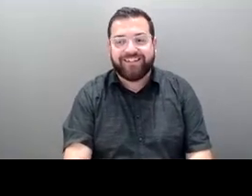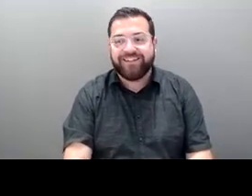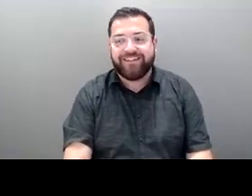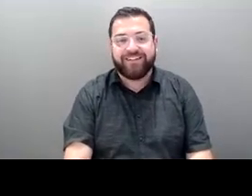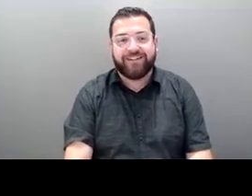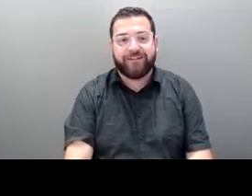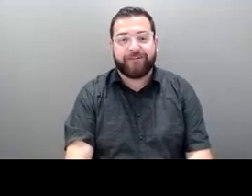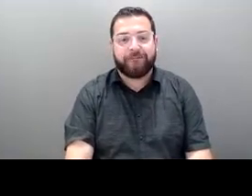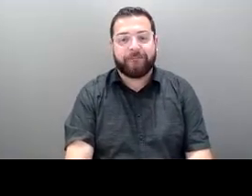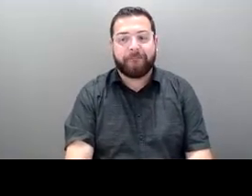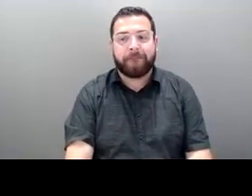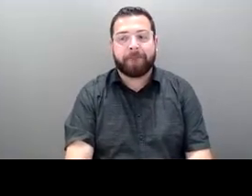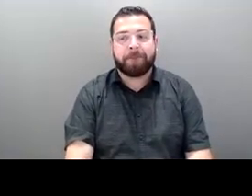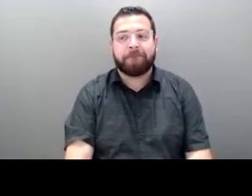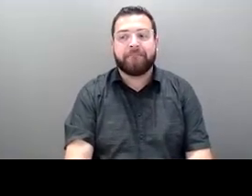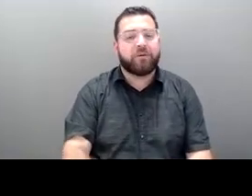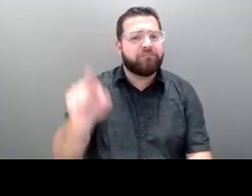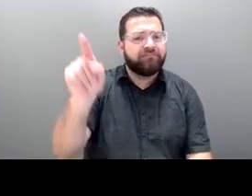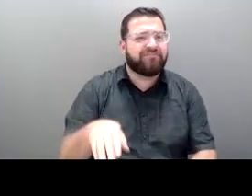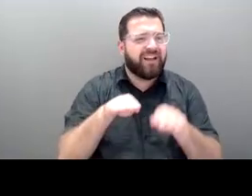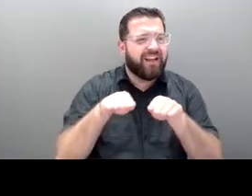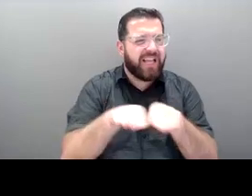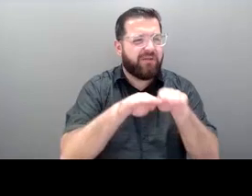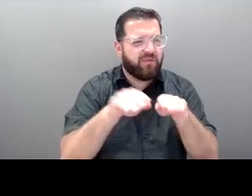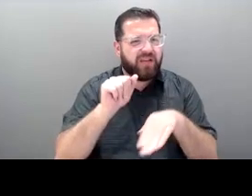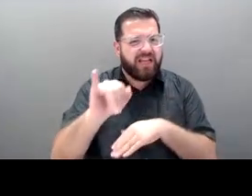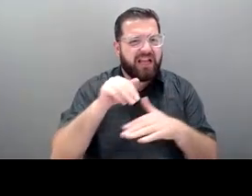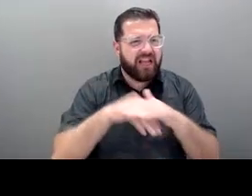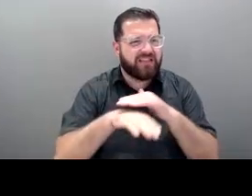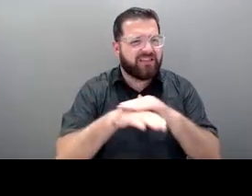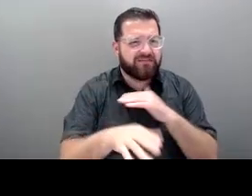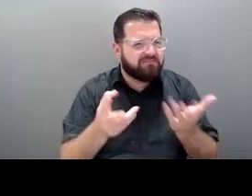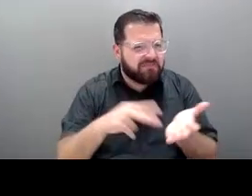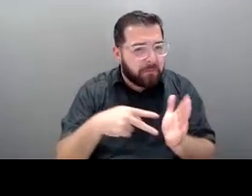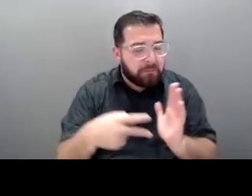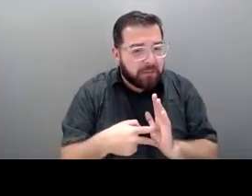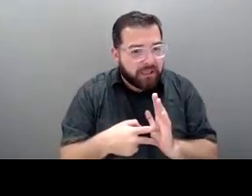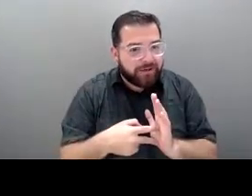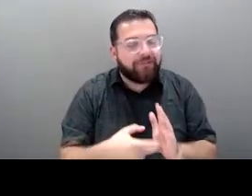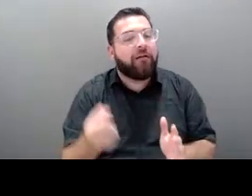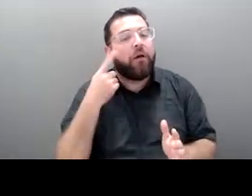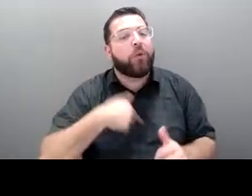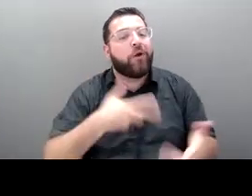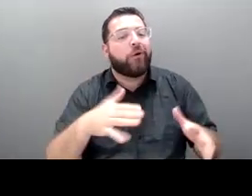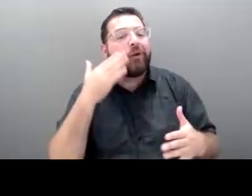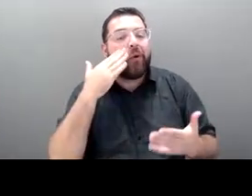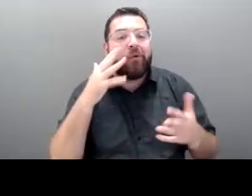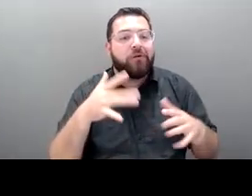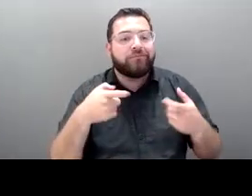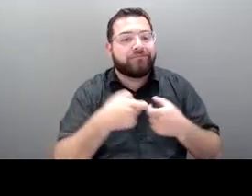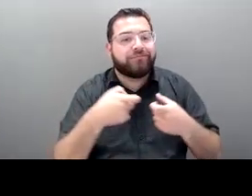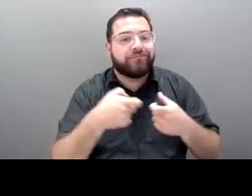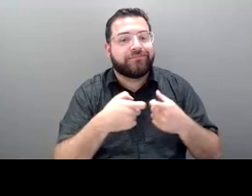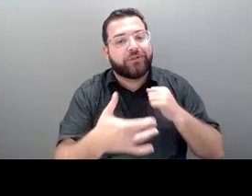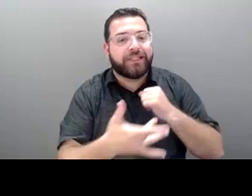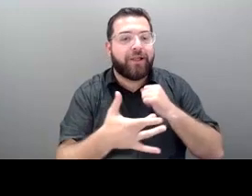What are we talking about here? A lot of the stuff we already know. We already know there's a really big digital divide. And Lori, you have a great question, which